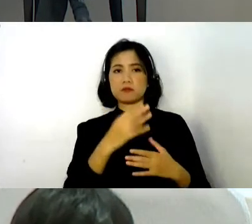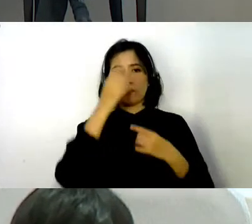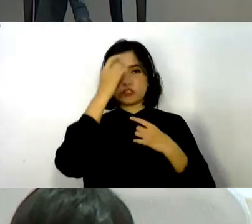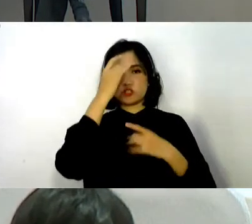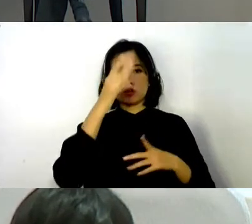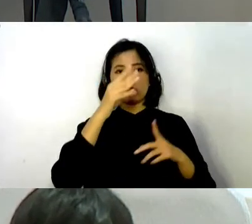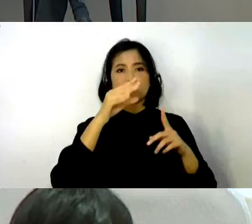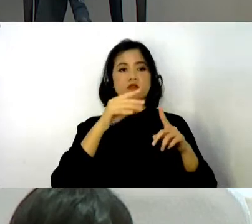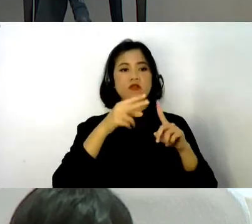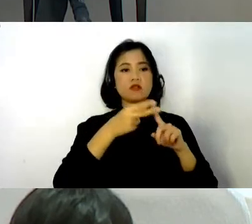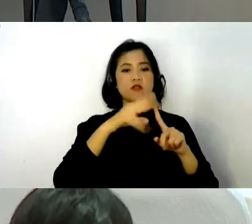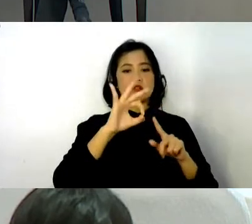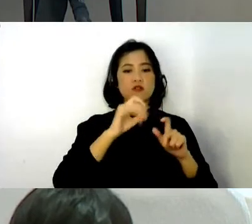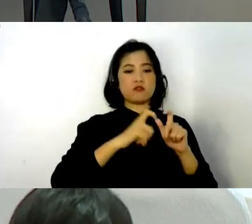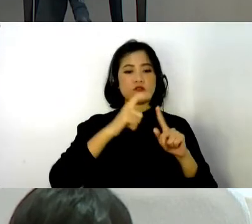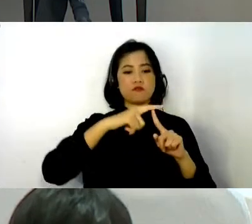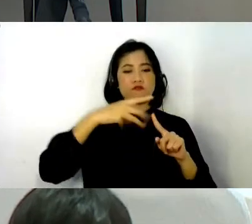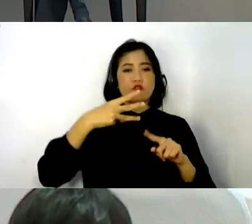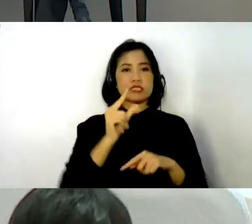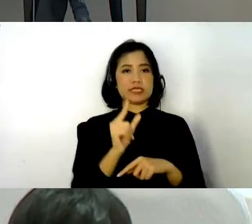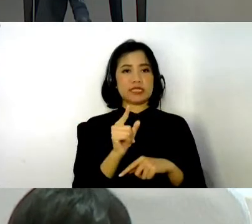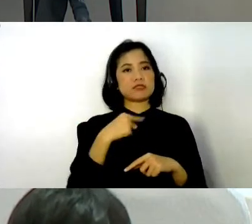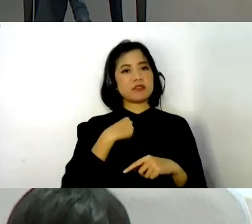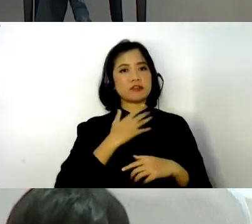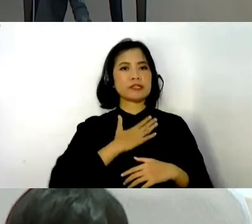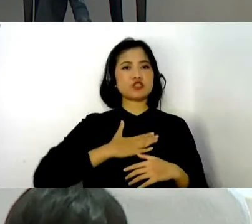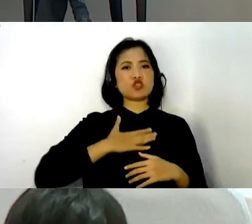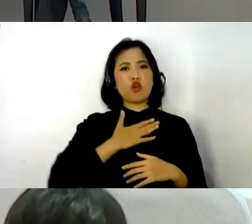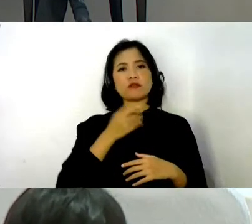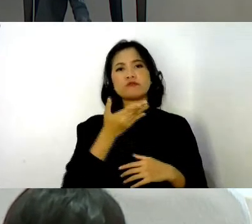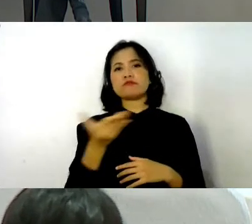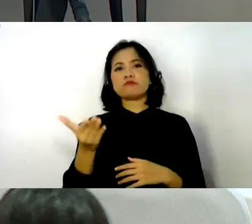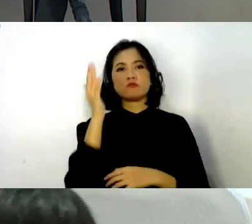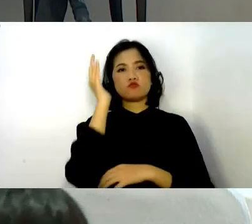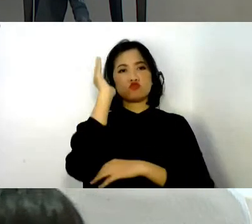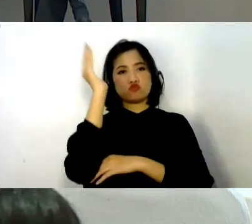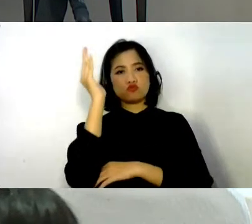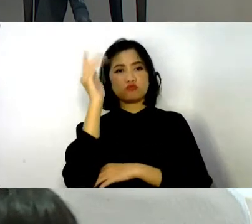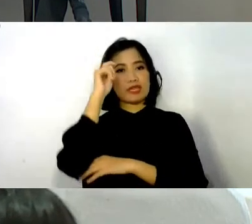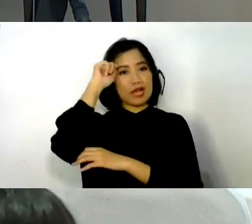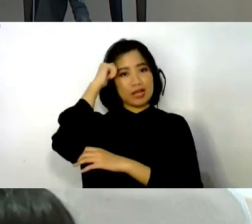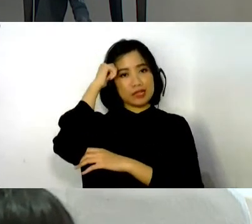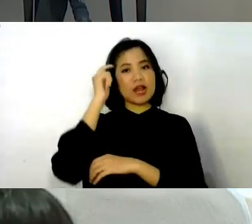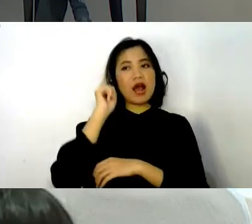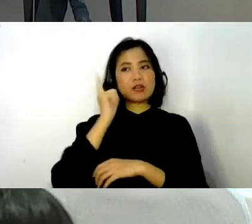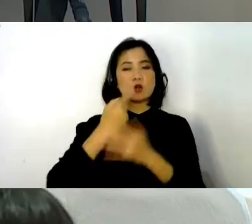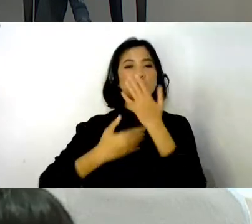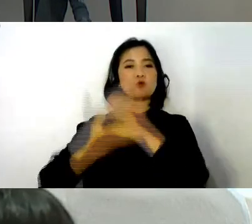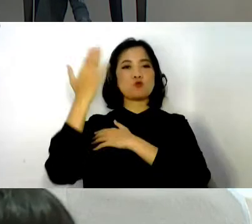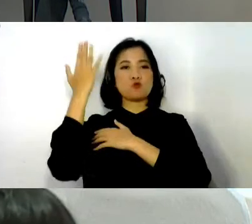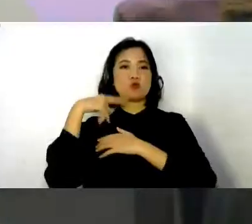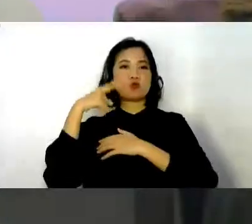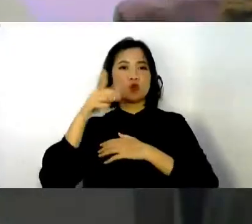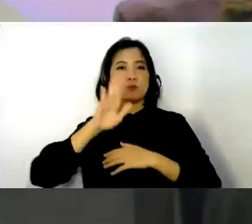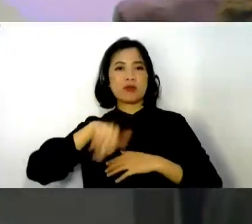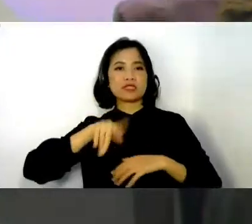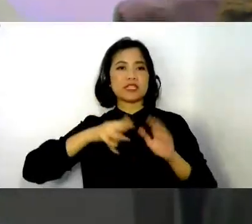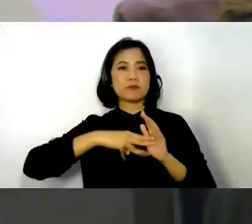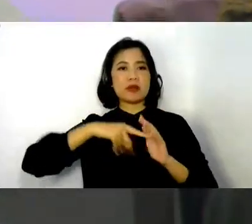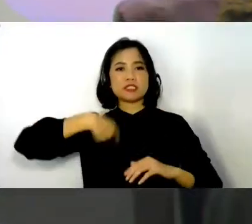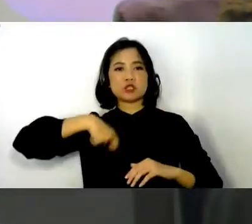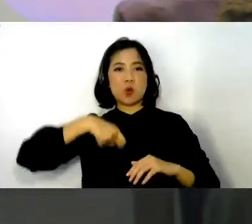want to talk about that because we are now focusing on the MPI. And then similar with the cooking fuel